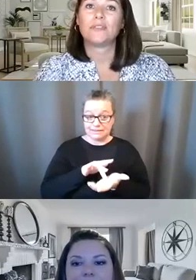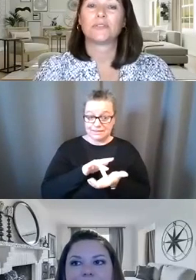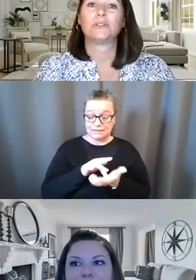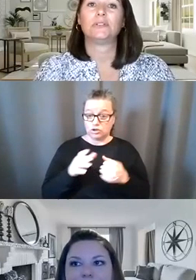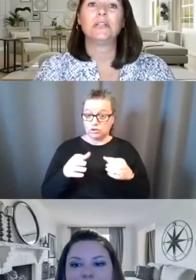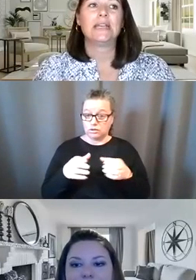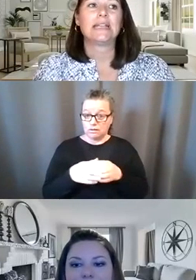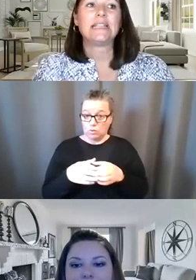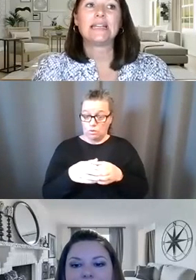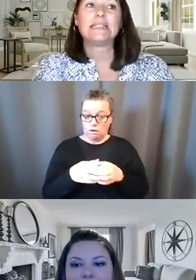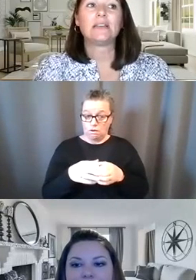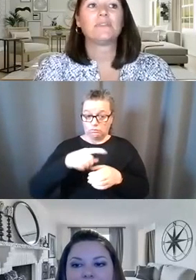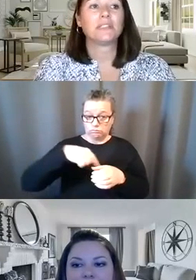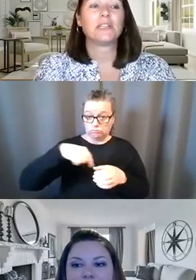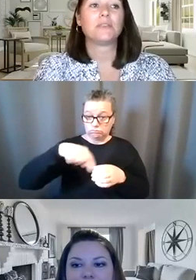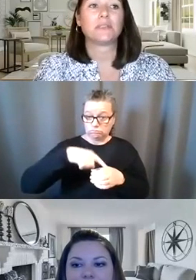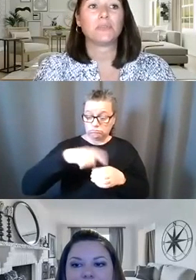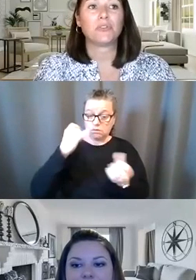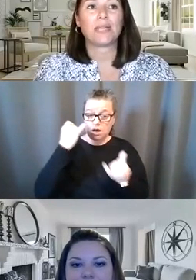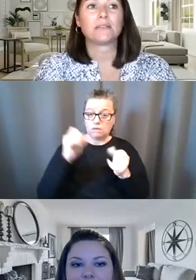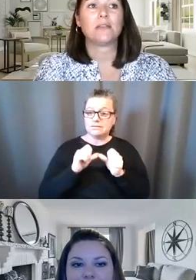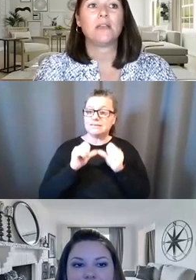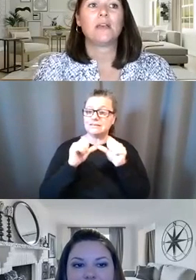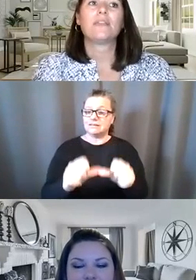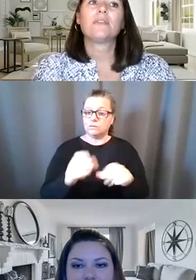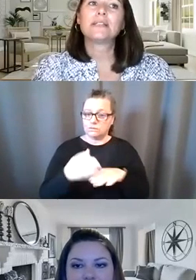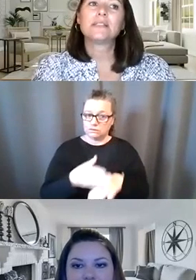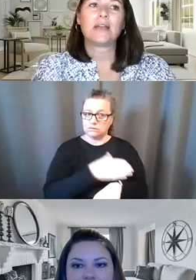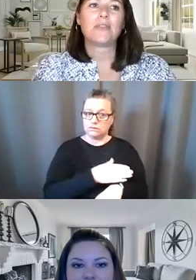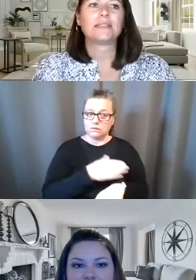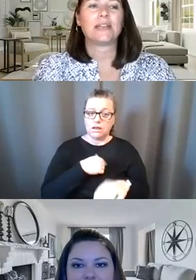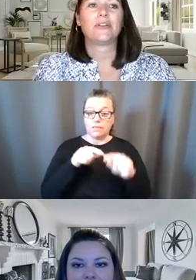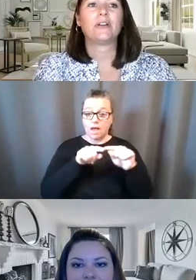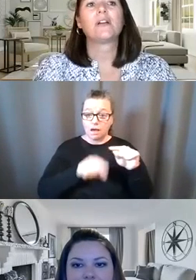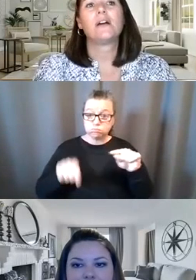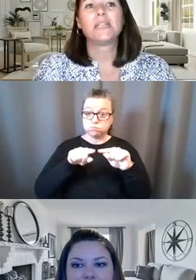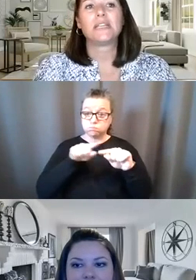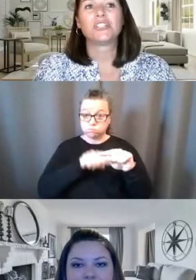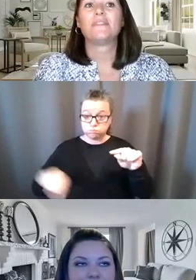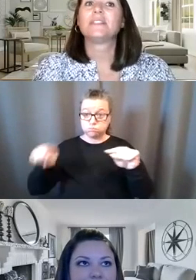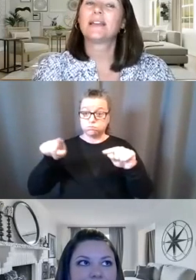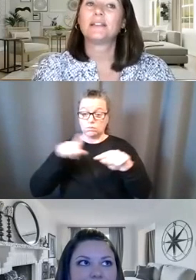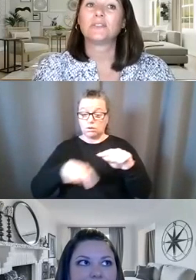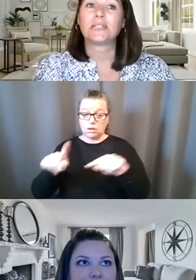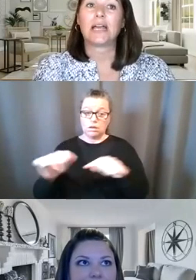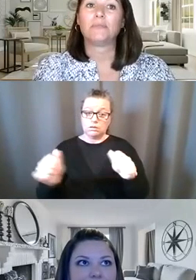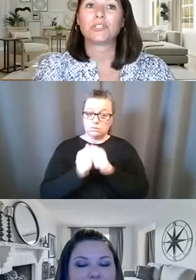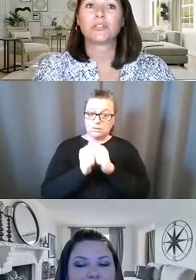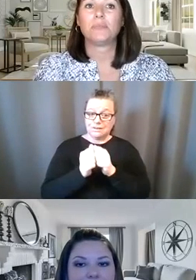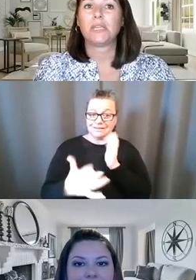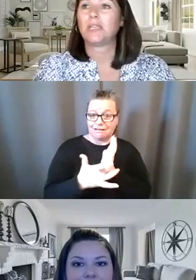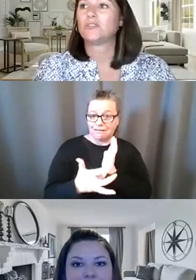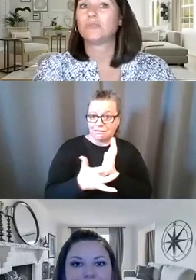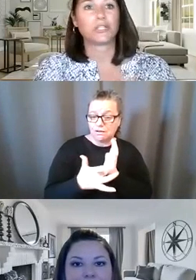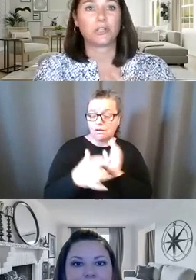of the circle, is the idea of continuous improvement. The rings around that center are a combination of the technical side, which